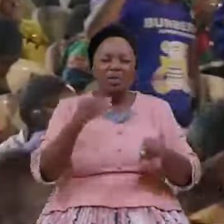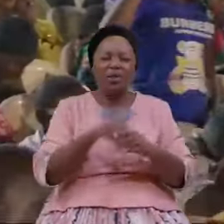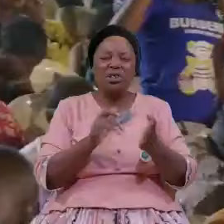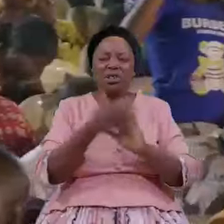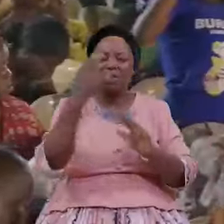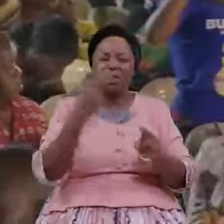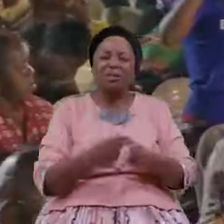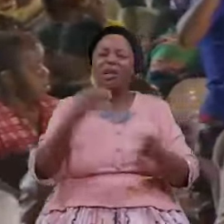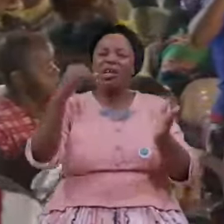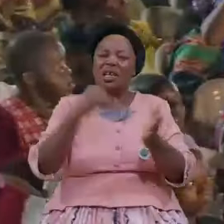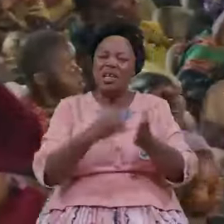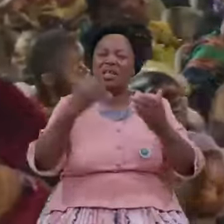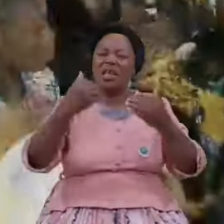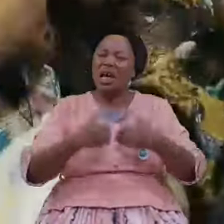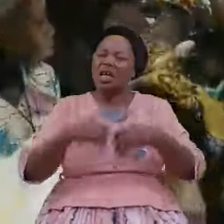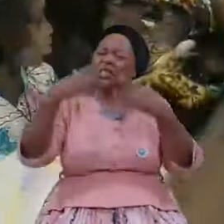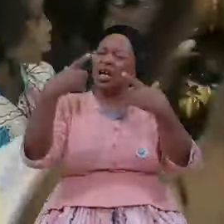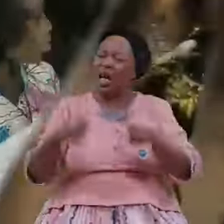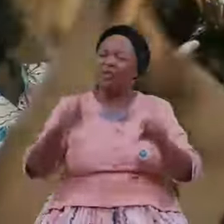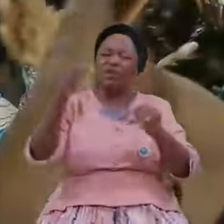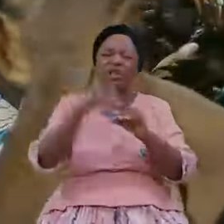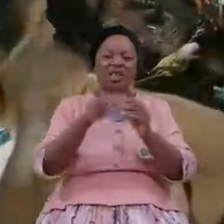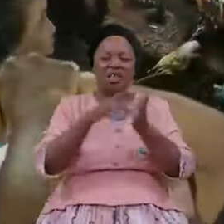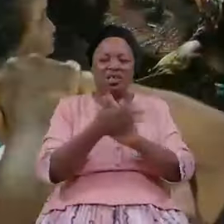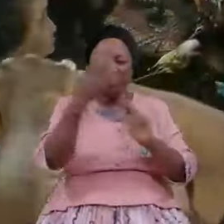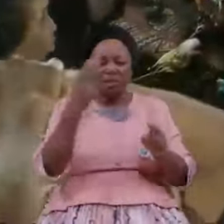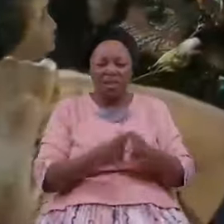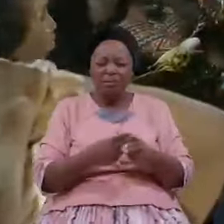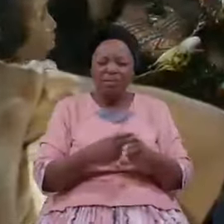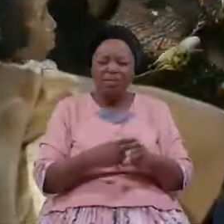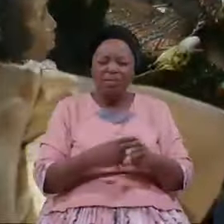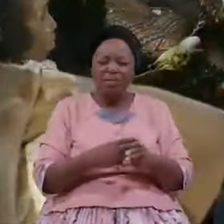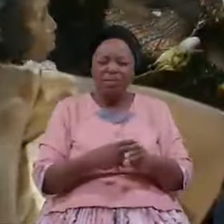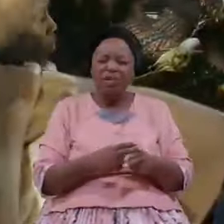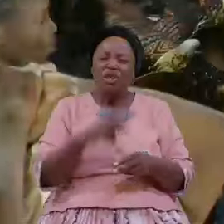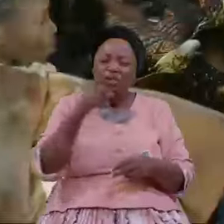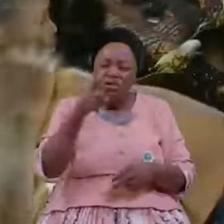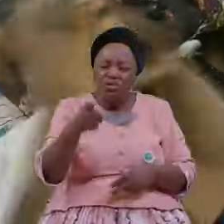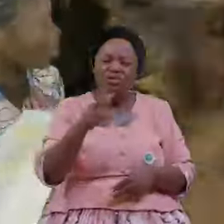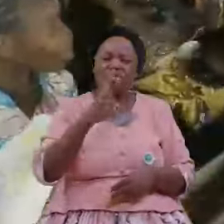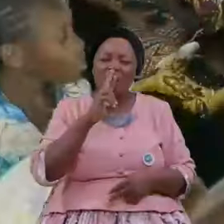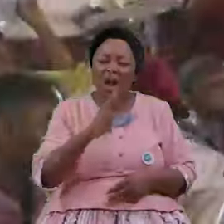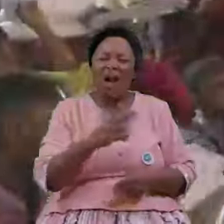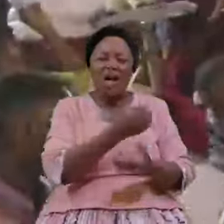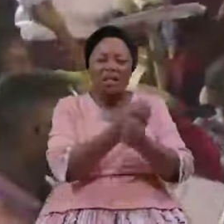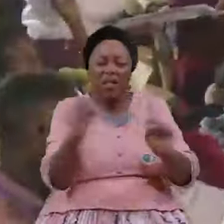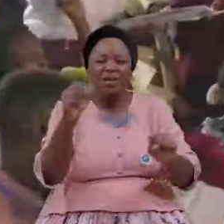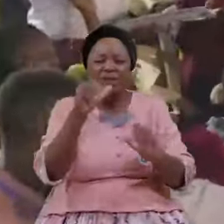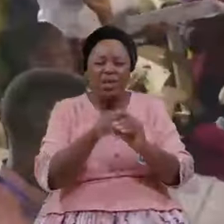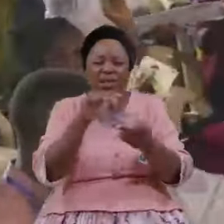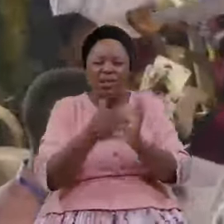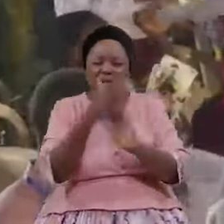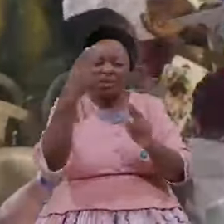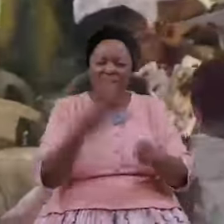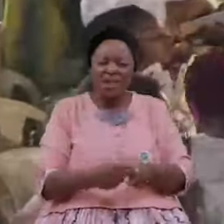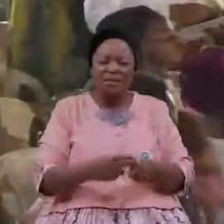It is done. You are saved.